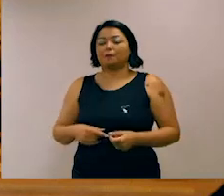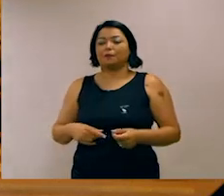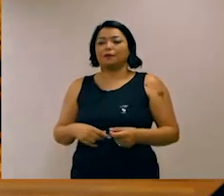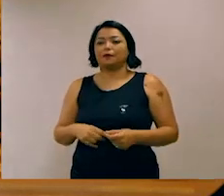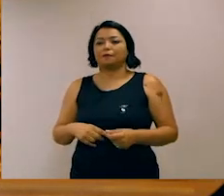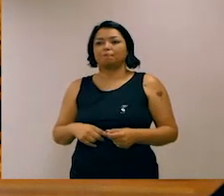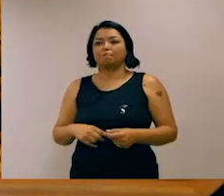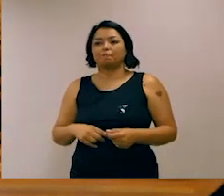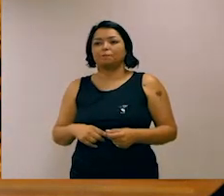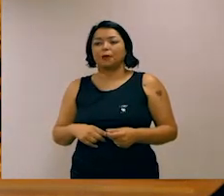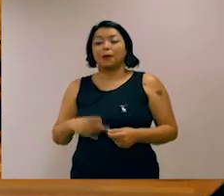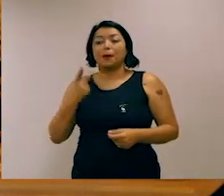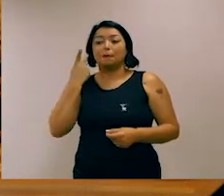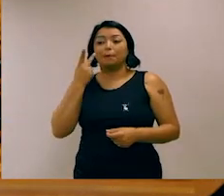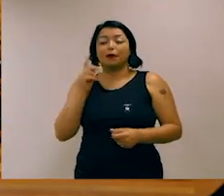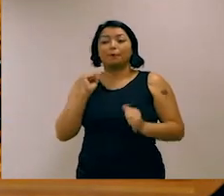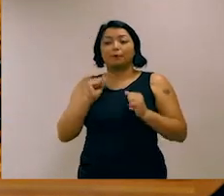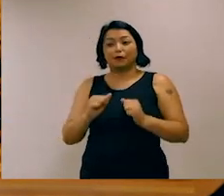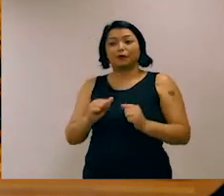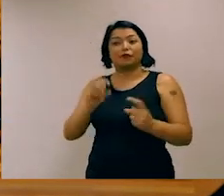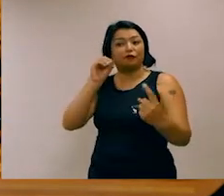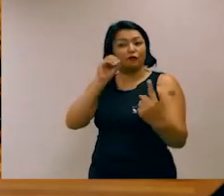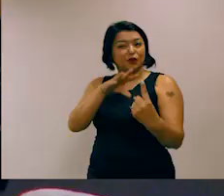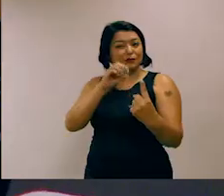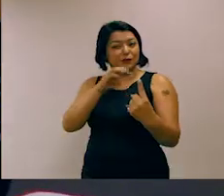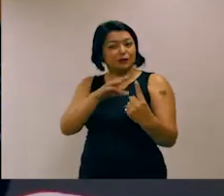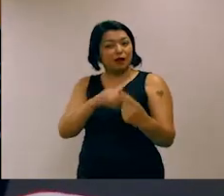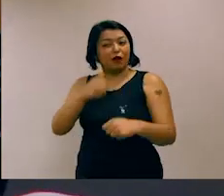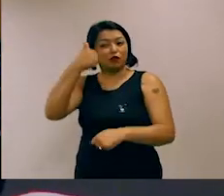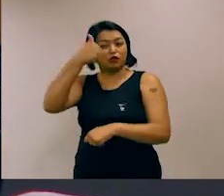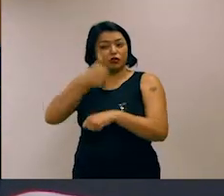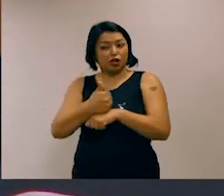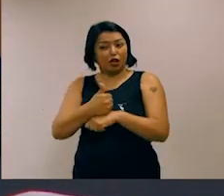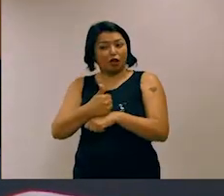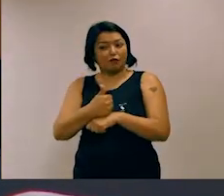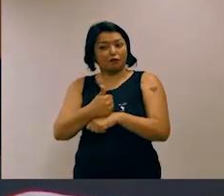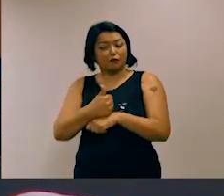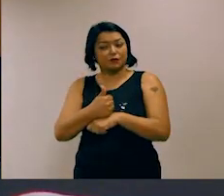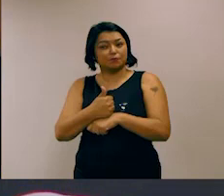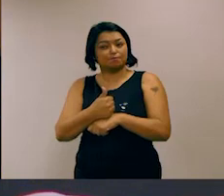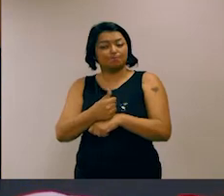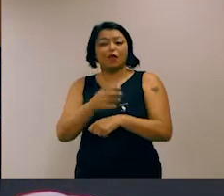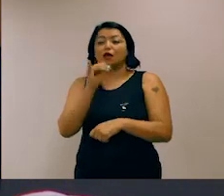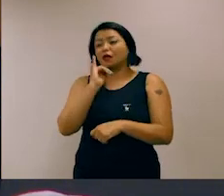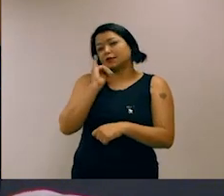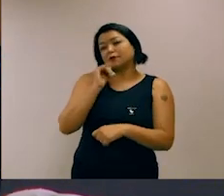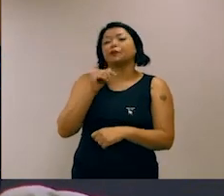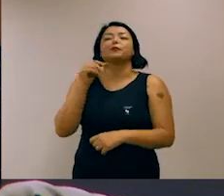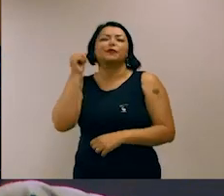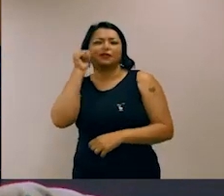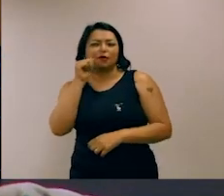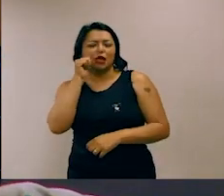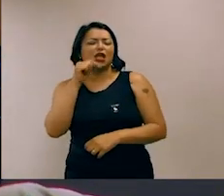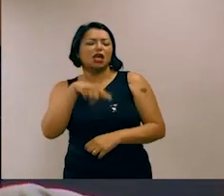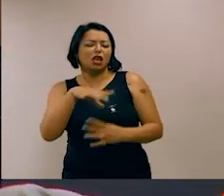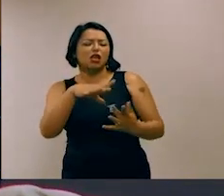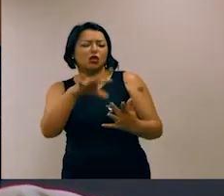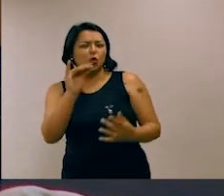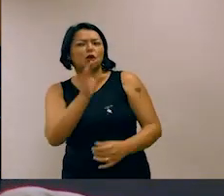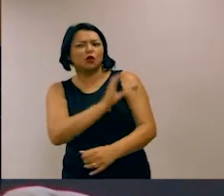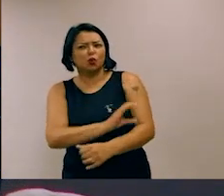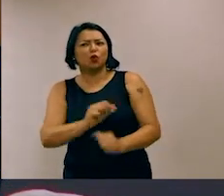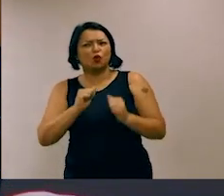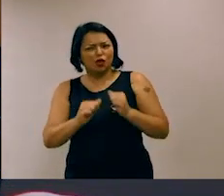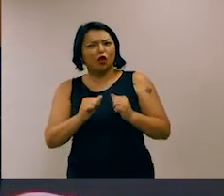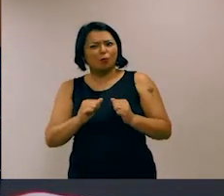very successful computer science right now? Did you pick these numbers? Of the... So are you asking whether we